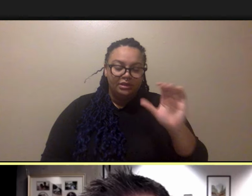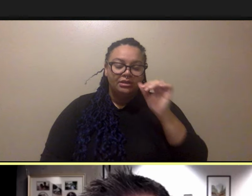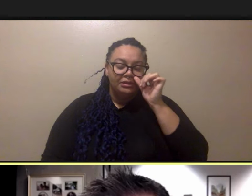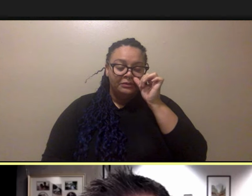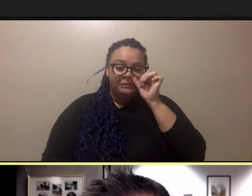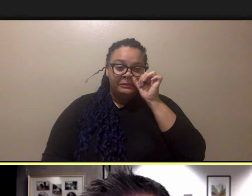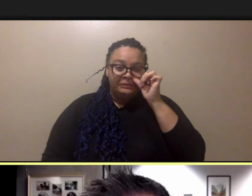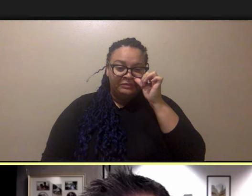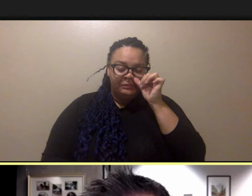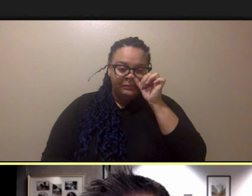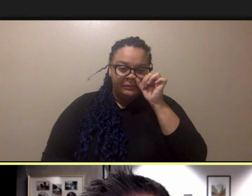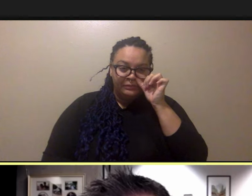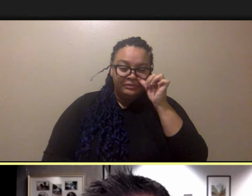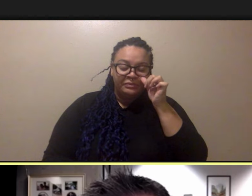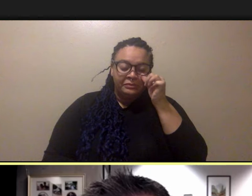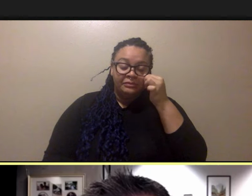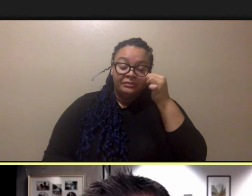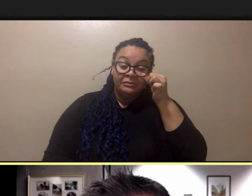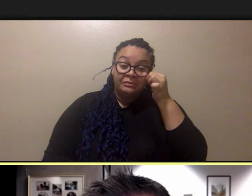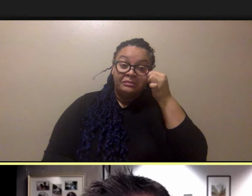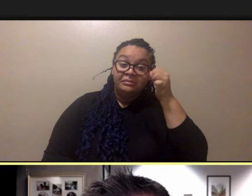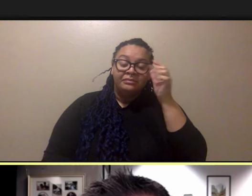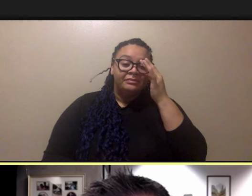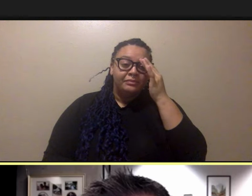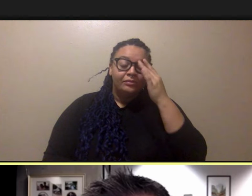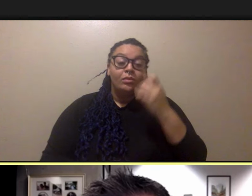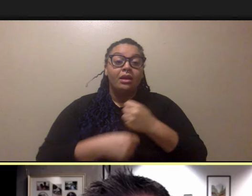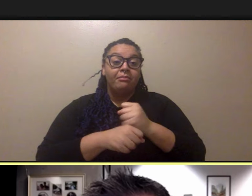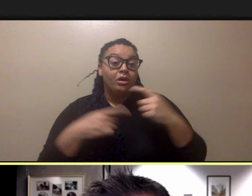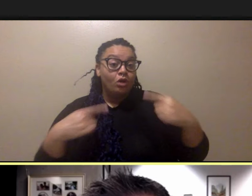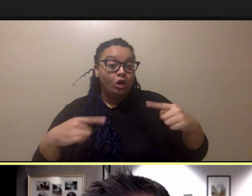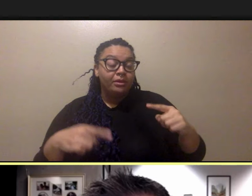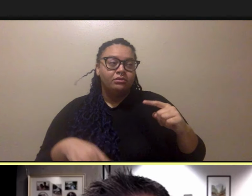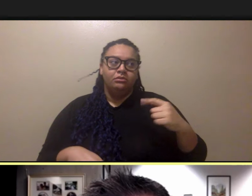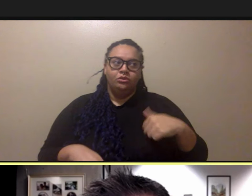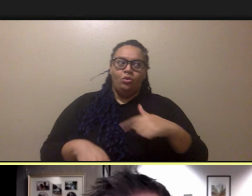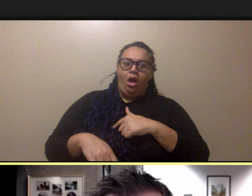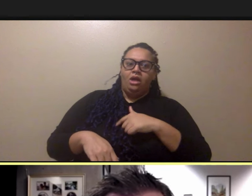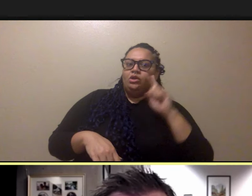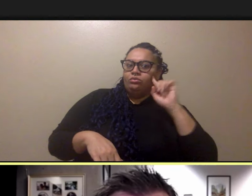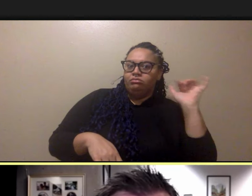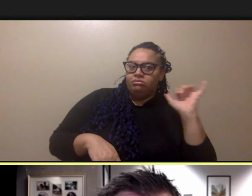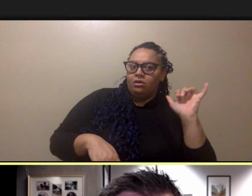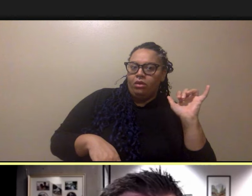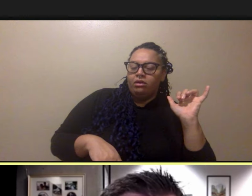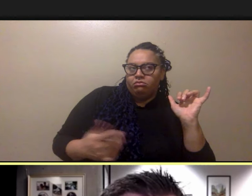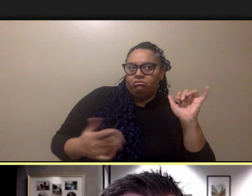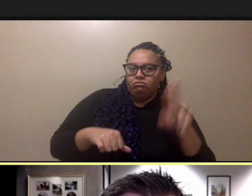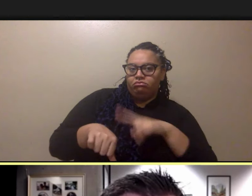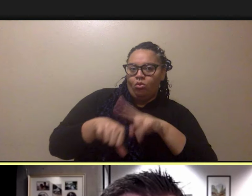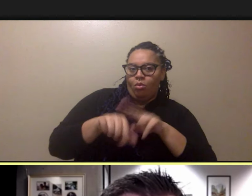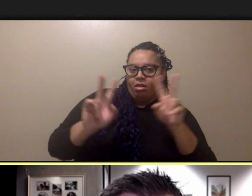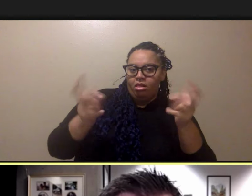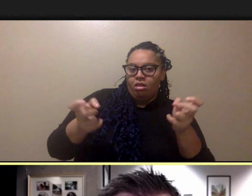argument that to us will sound very familiar. We'll be greeted as liberators.